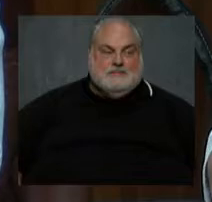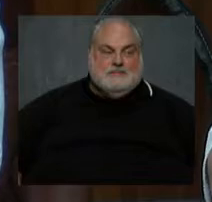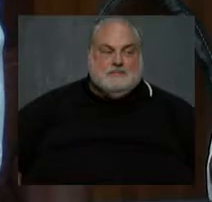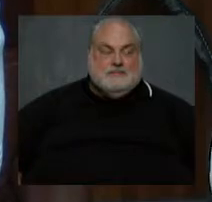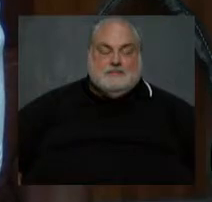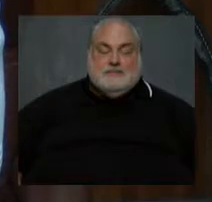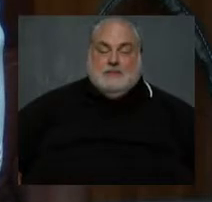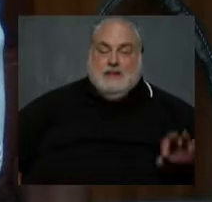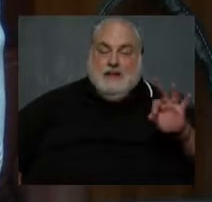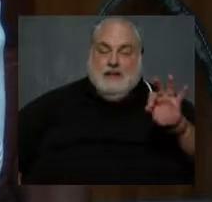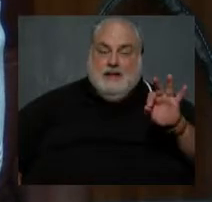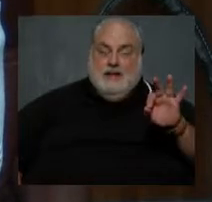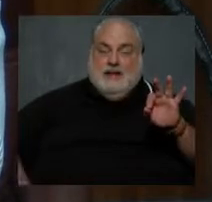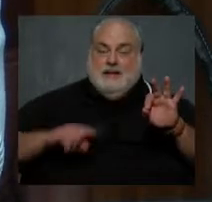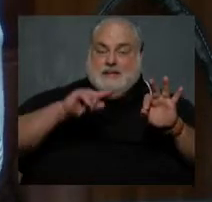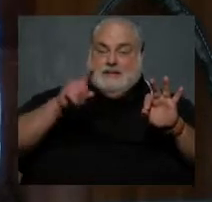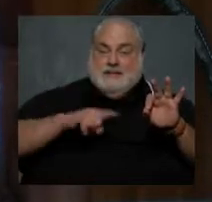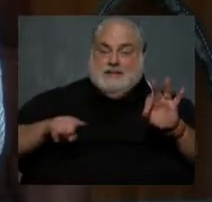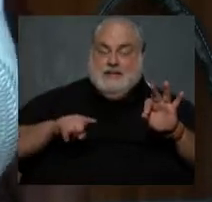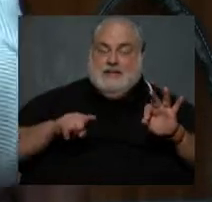Item number 9, file number